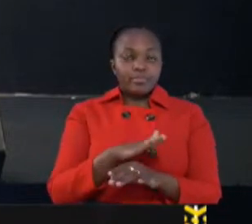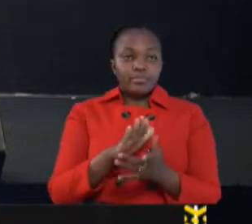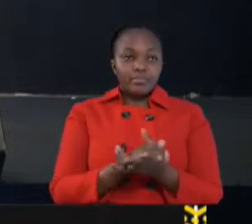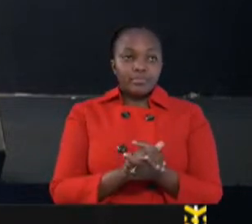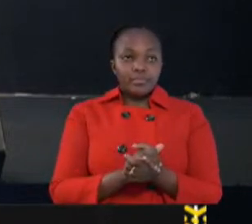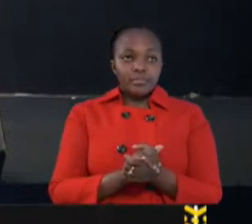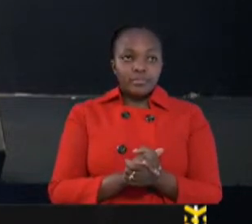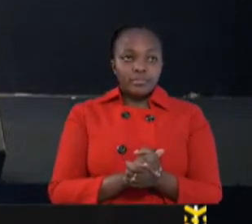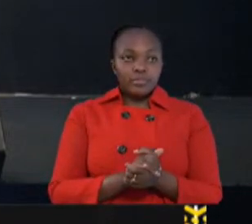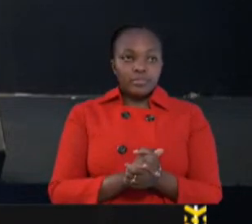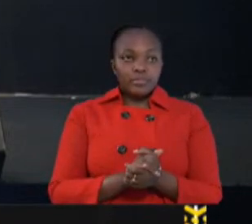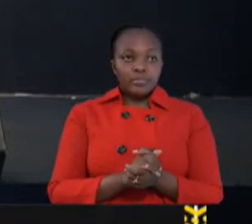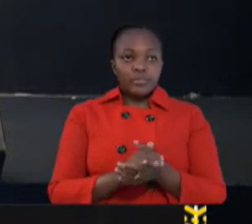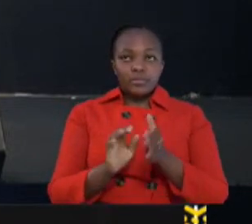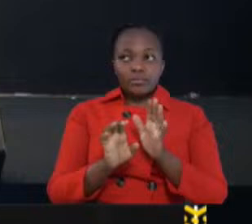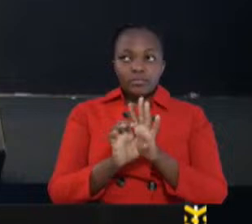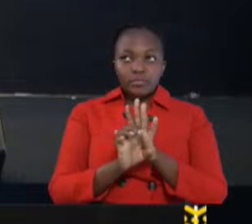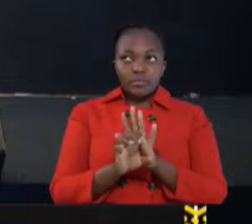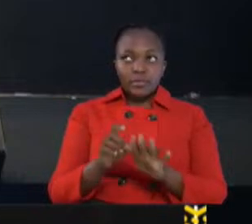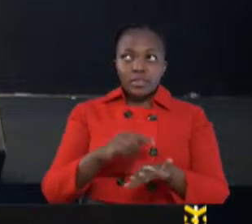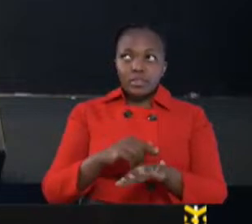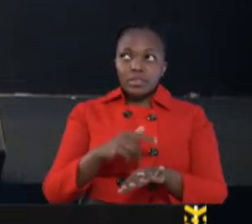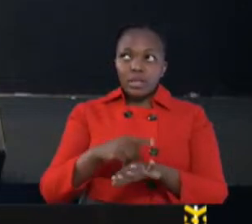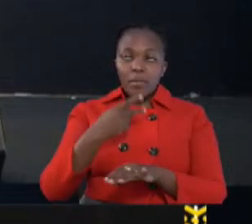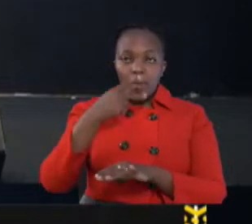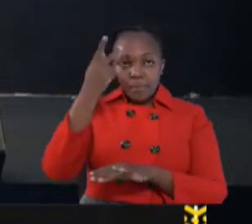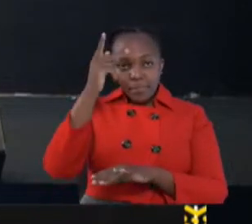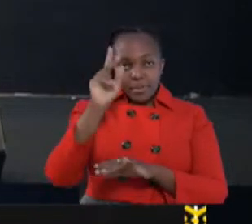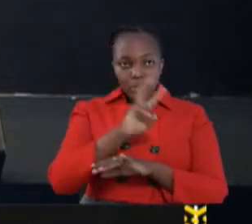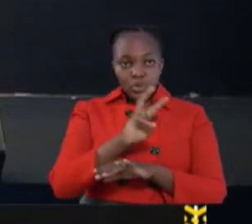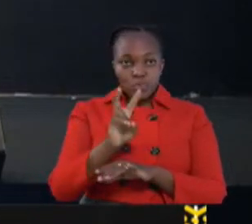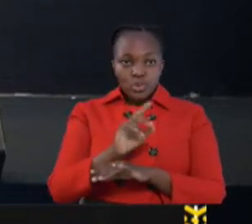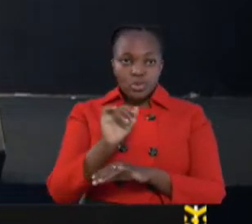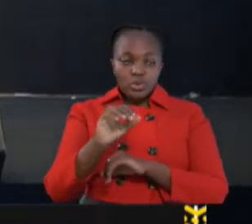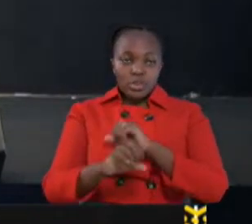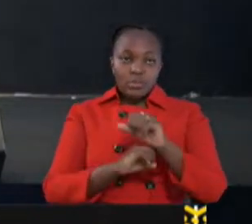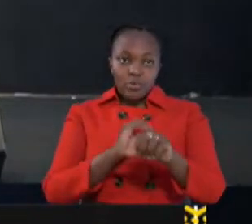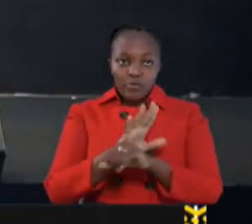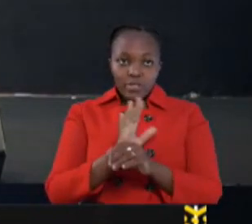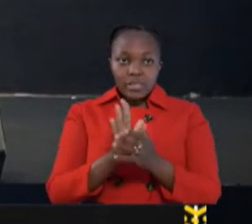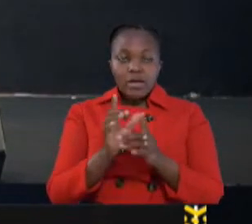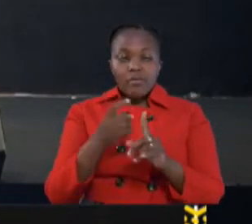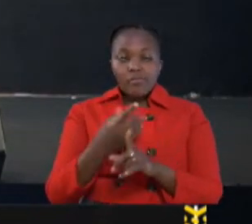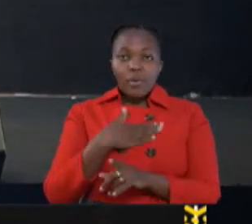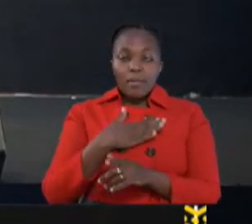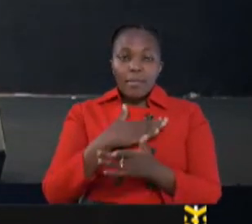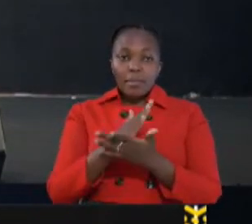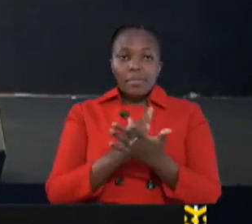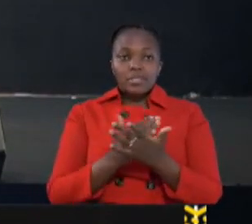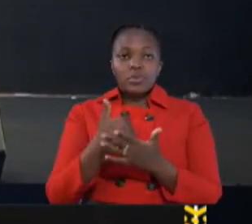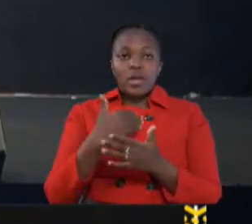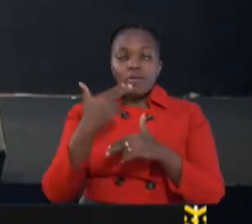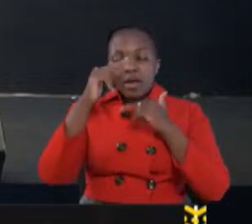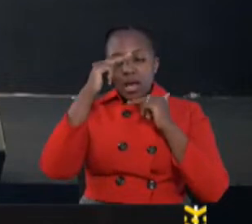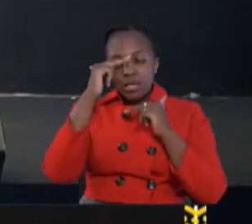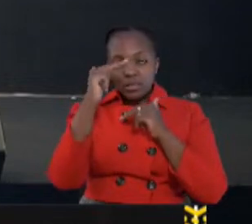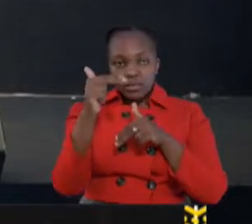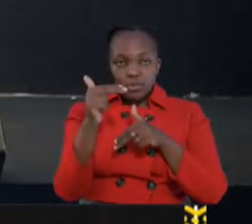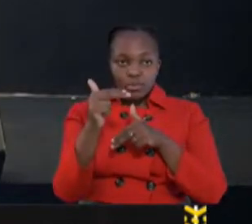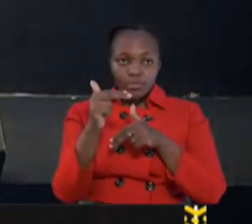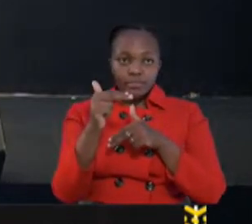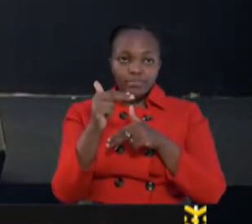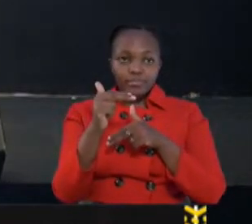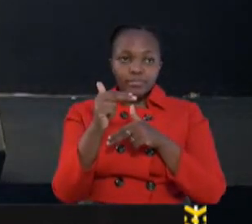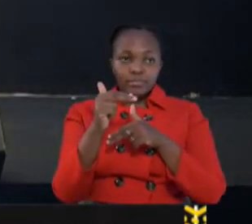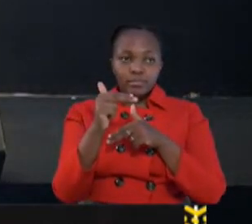we were little, when our parents watched those movies. For the younger generations, or from my set, we have High School Musical. A lot of